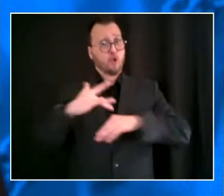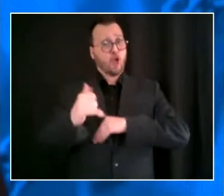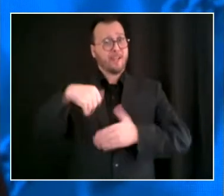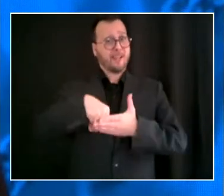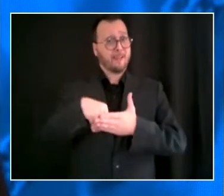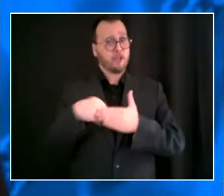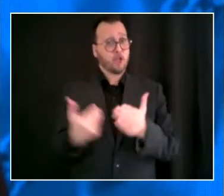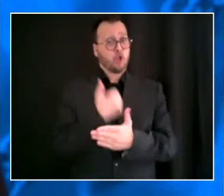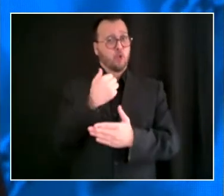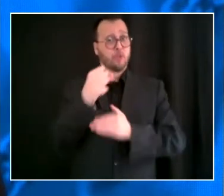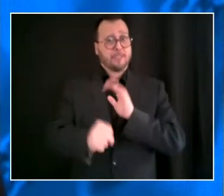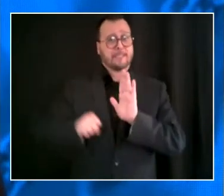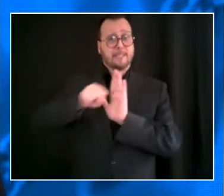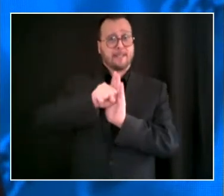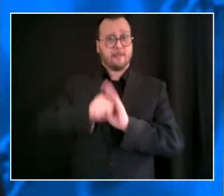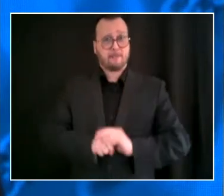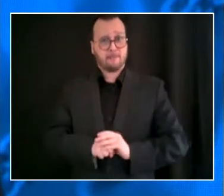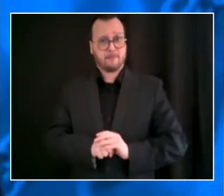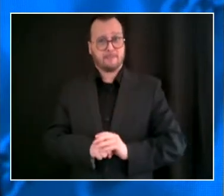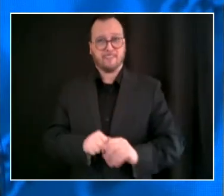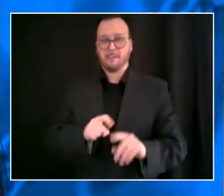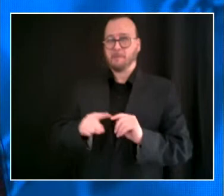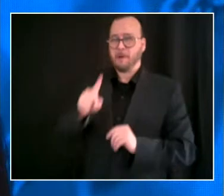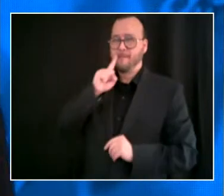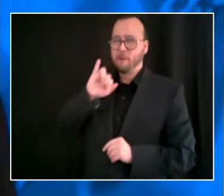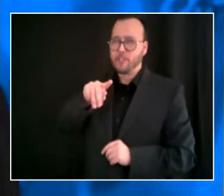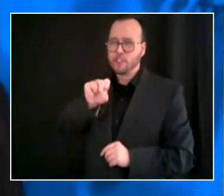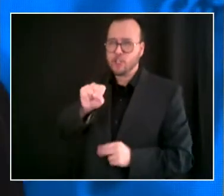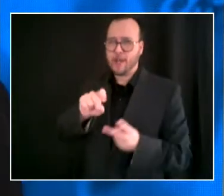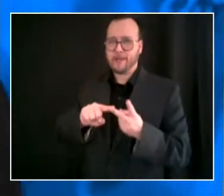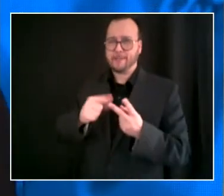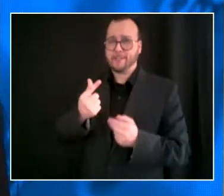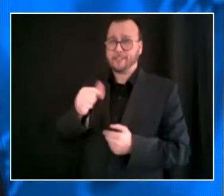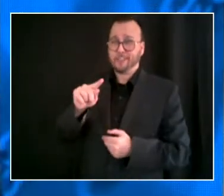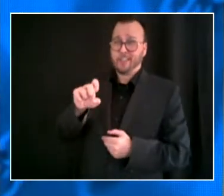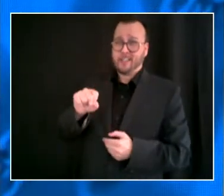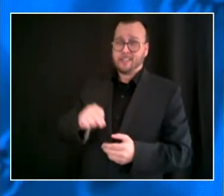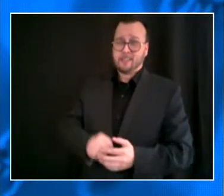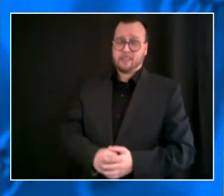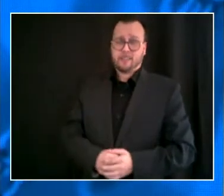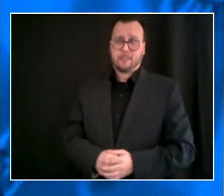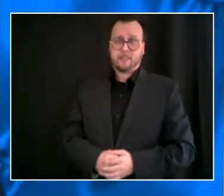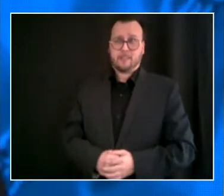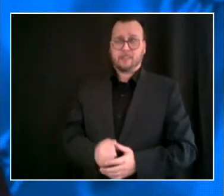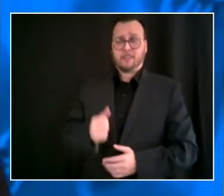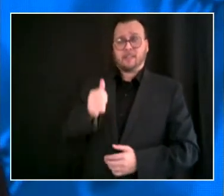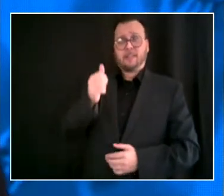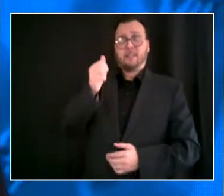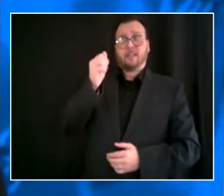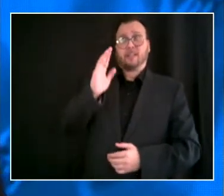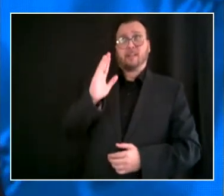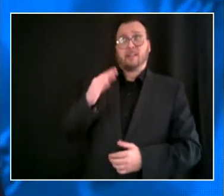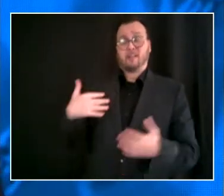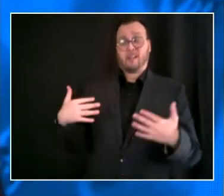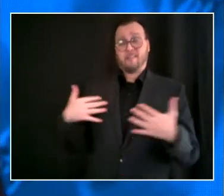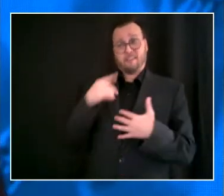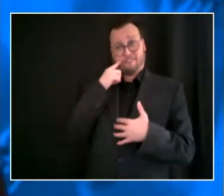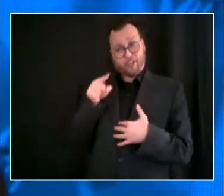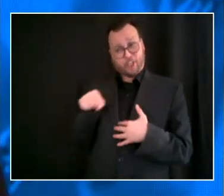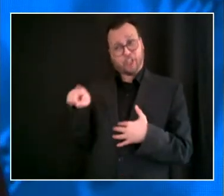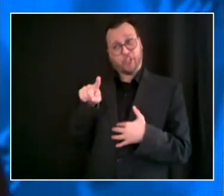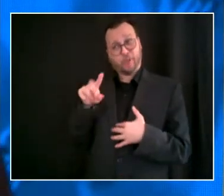But for the Jets and the Giants, God, I fear that even for you, it's a bridge too